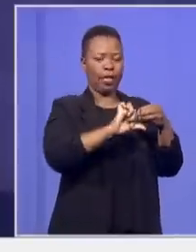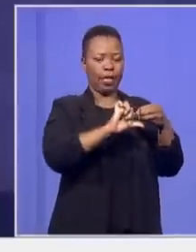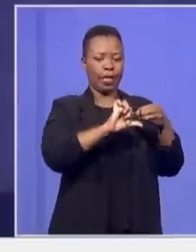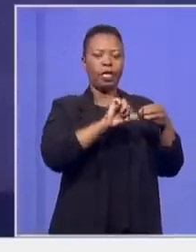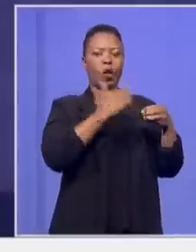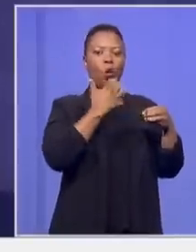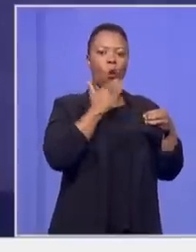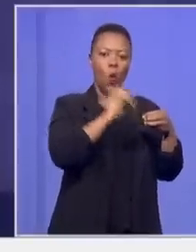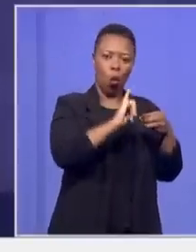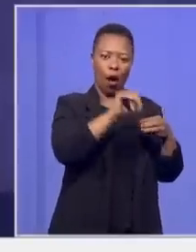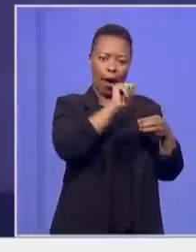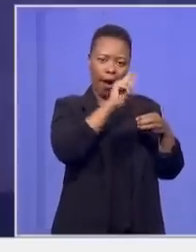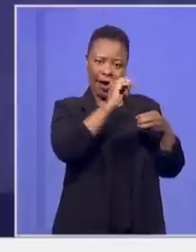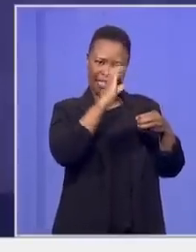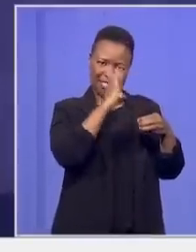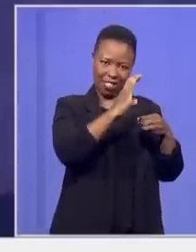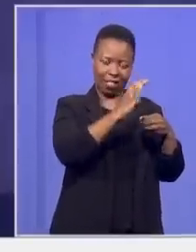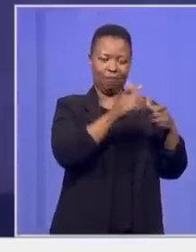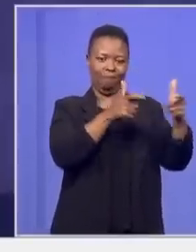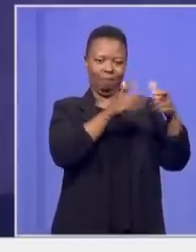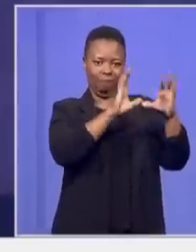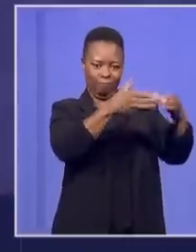ANC.